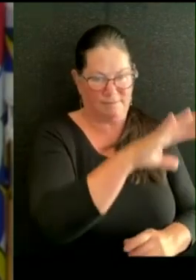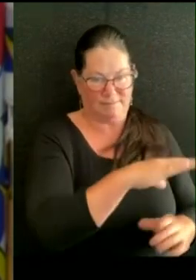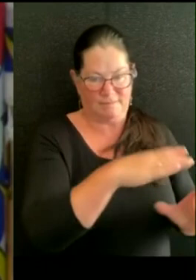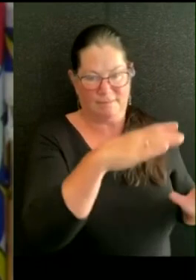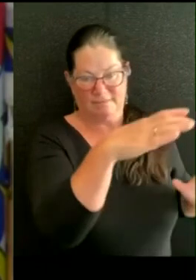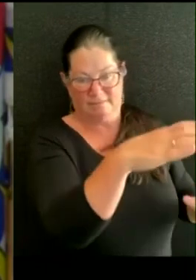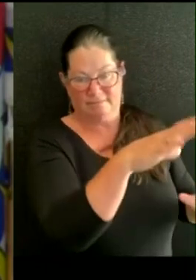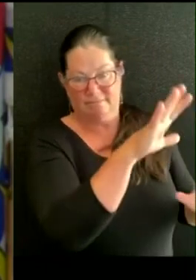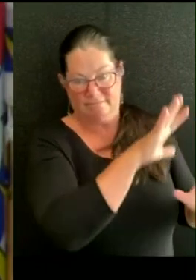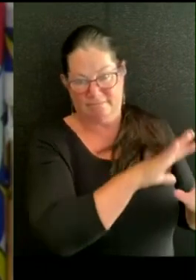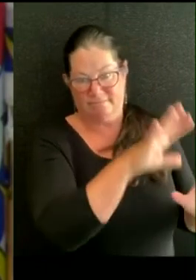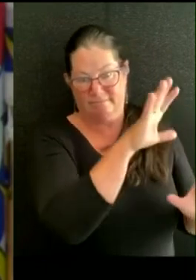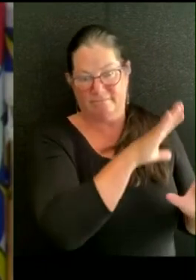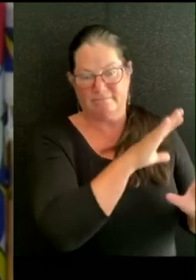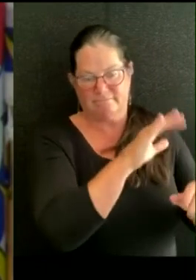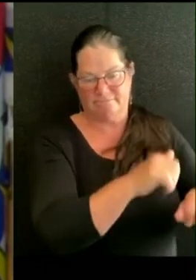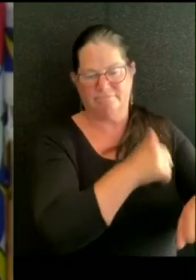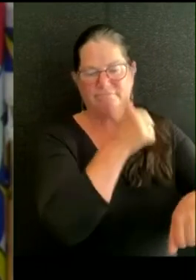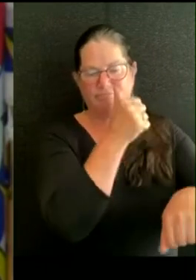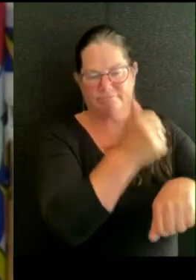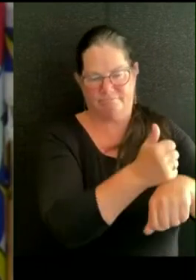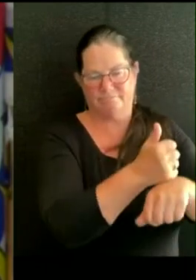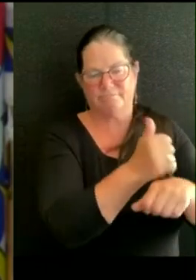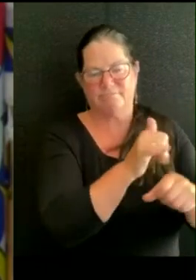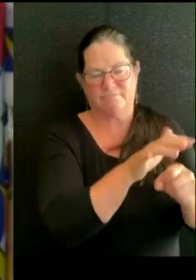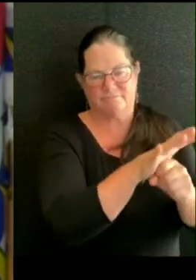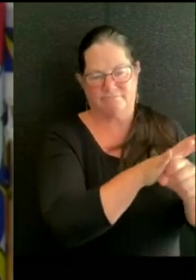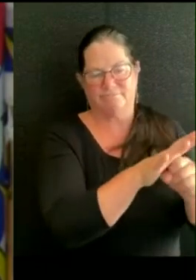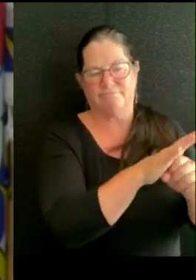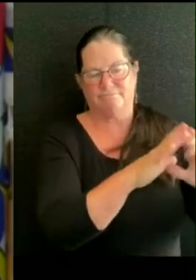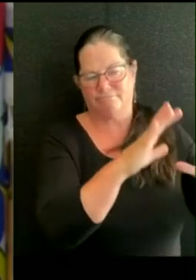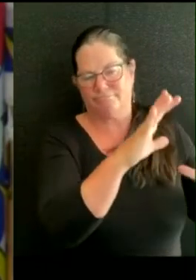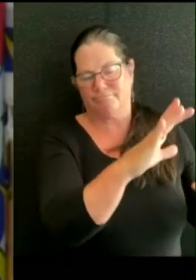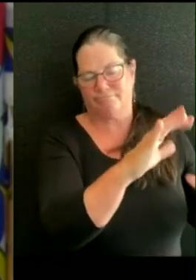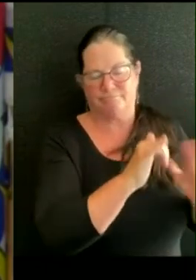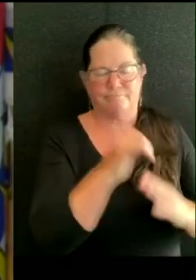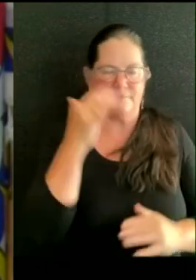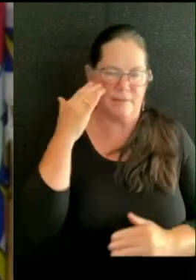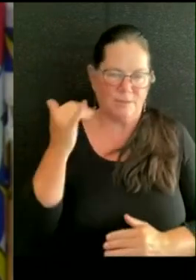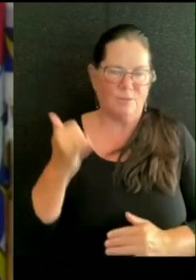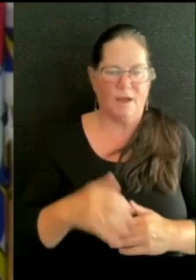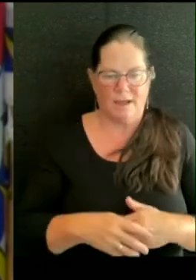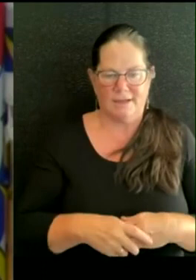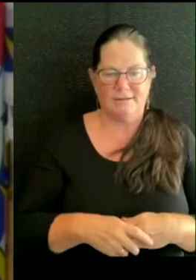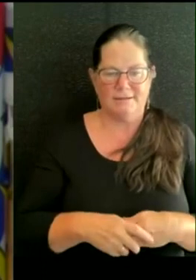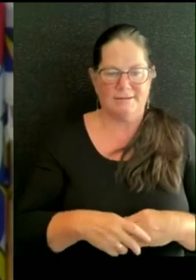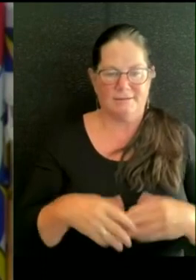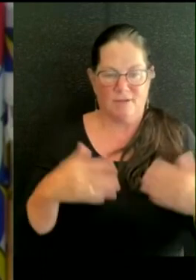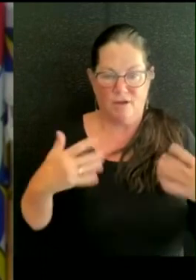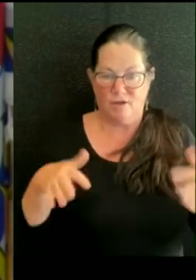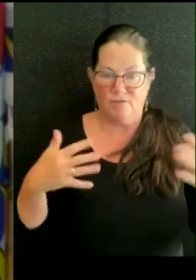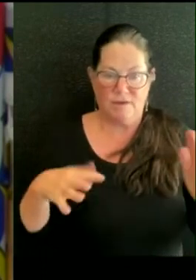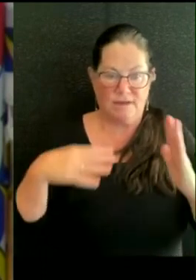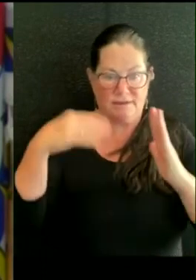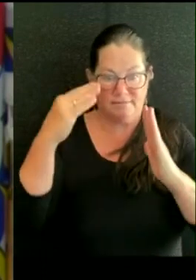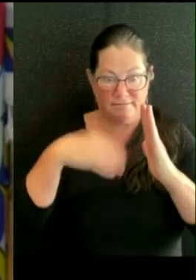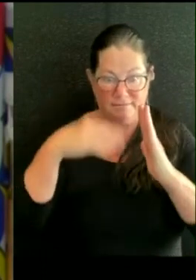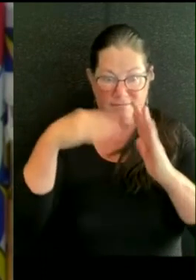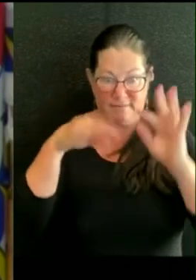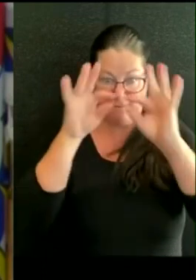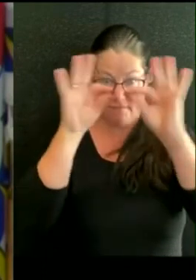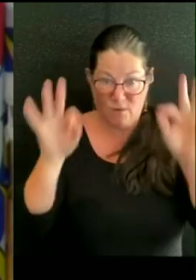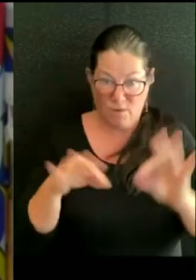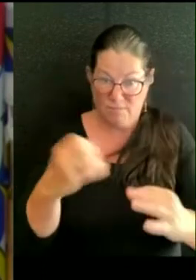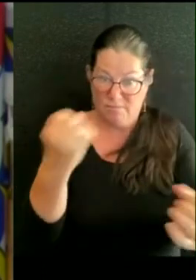I'd like to thank all those who did go on the tool and complete the information form. Because you have done